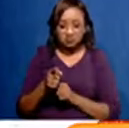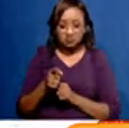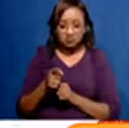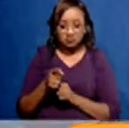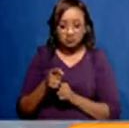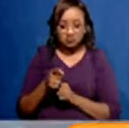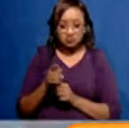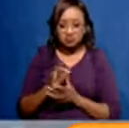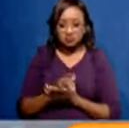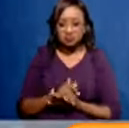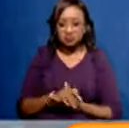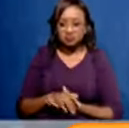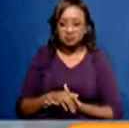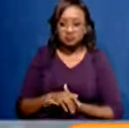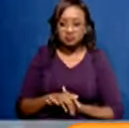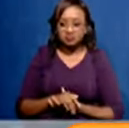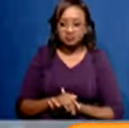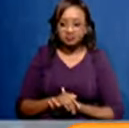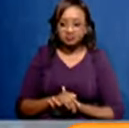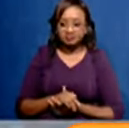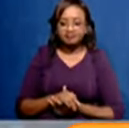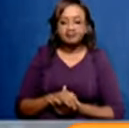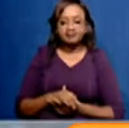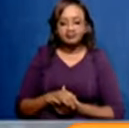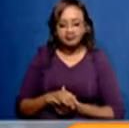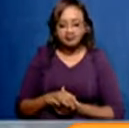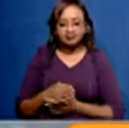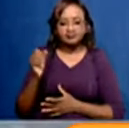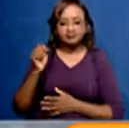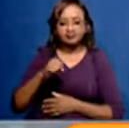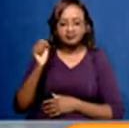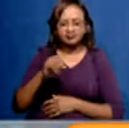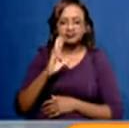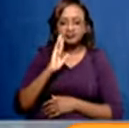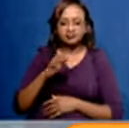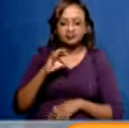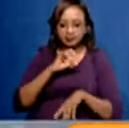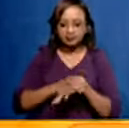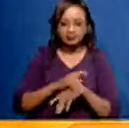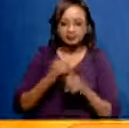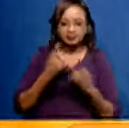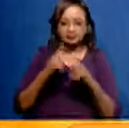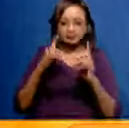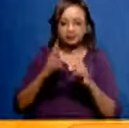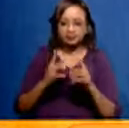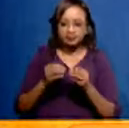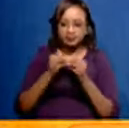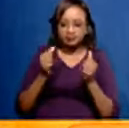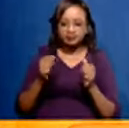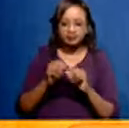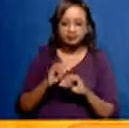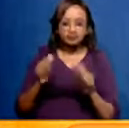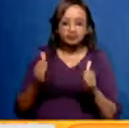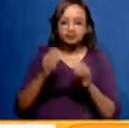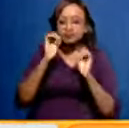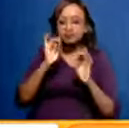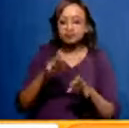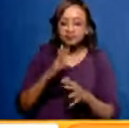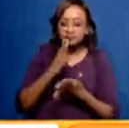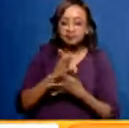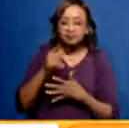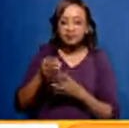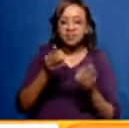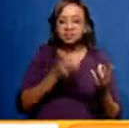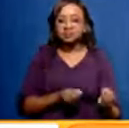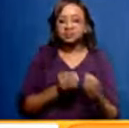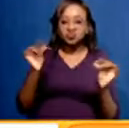right? We will get this right, but obviously not overnight. Because if it would have been that simple, it would have been done.